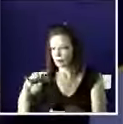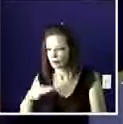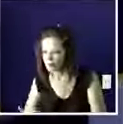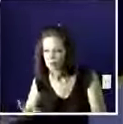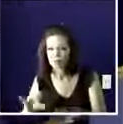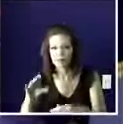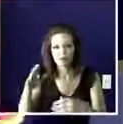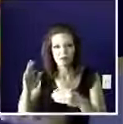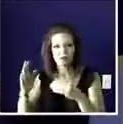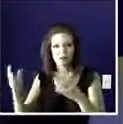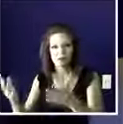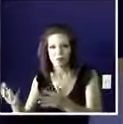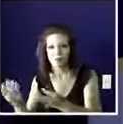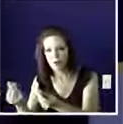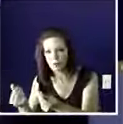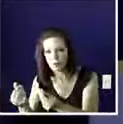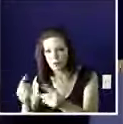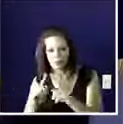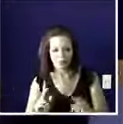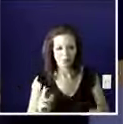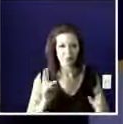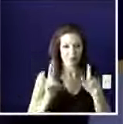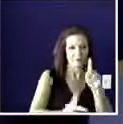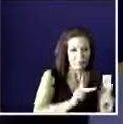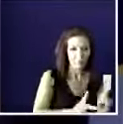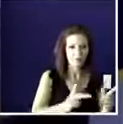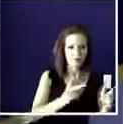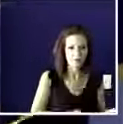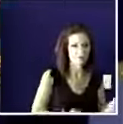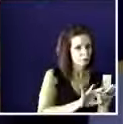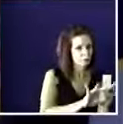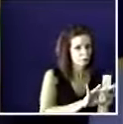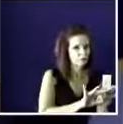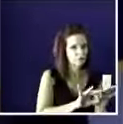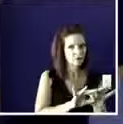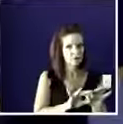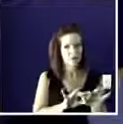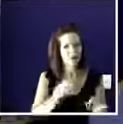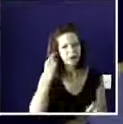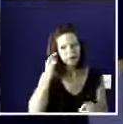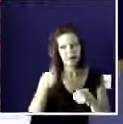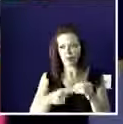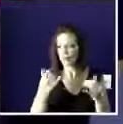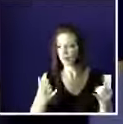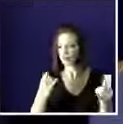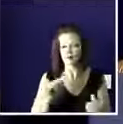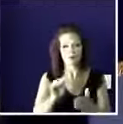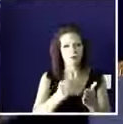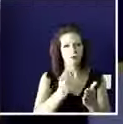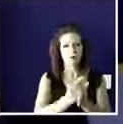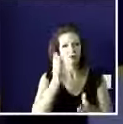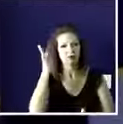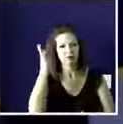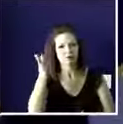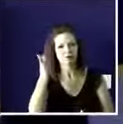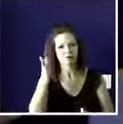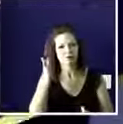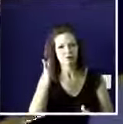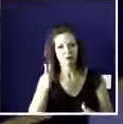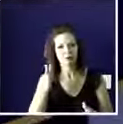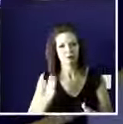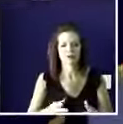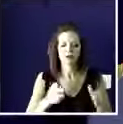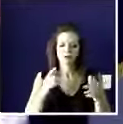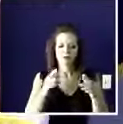be gained, but by us, humanity. Consider this graduation speech as the eulogy of the